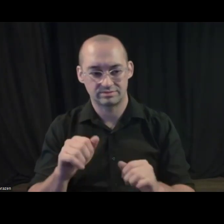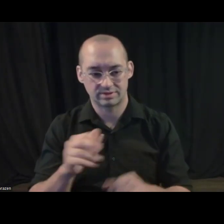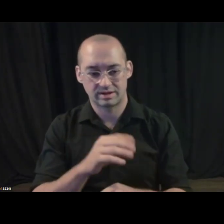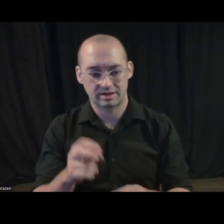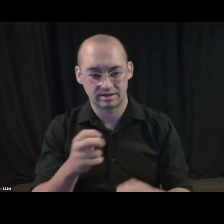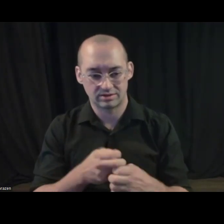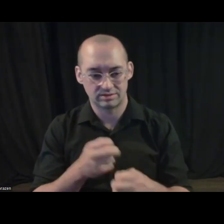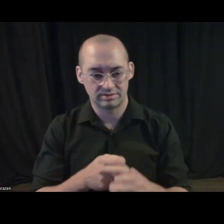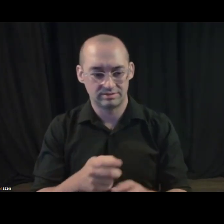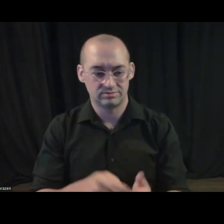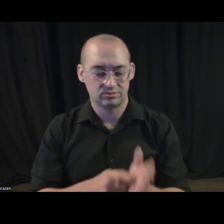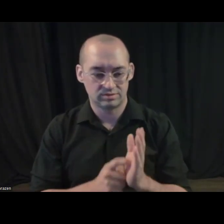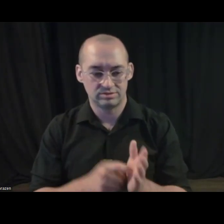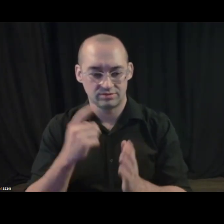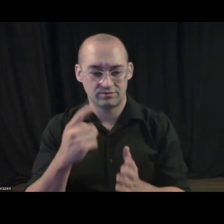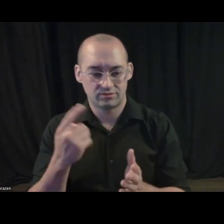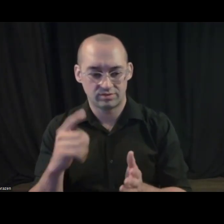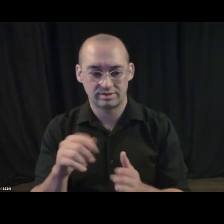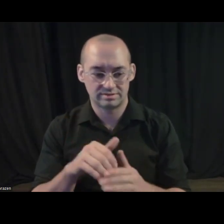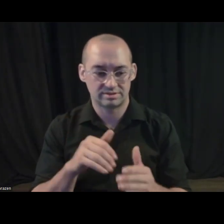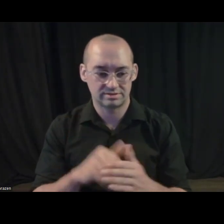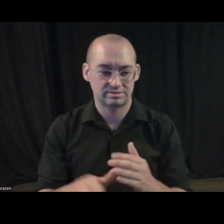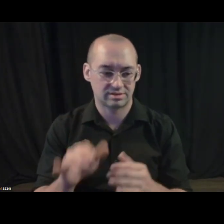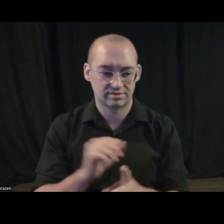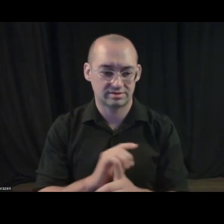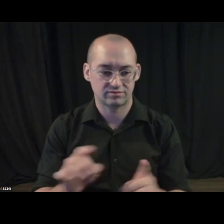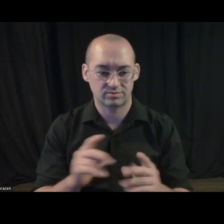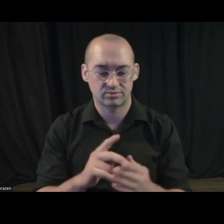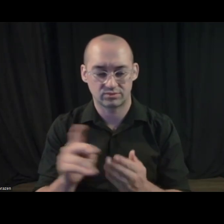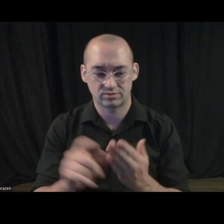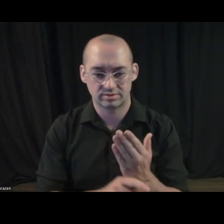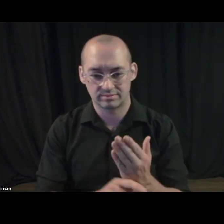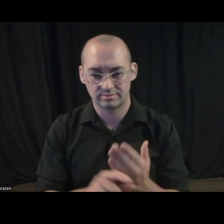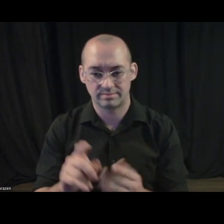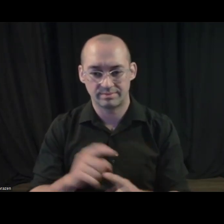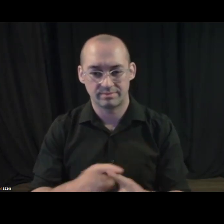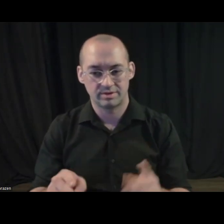it takes to access the different housing programs. But I think it